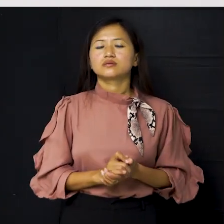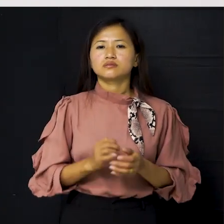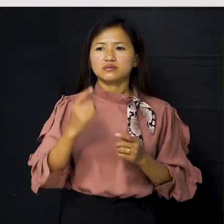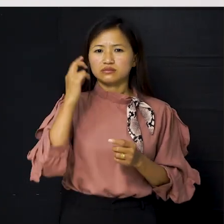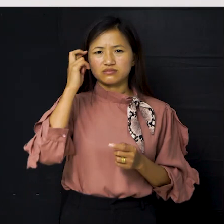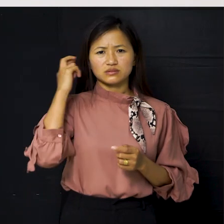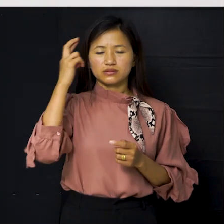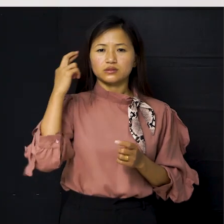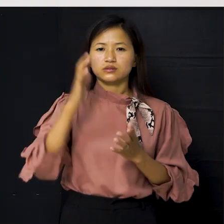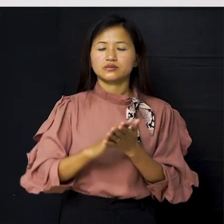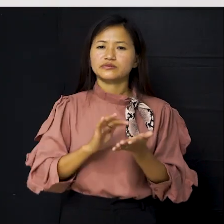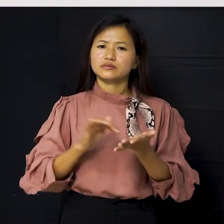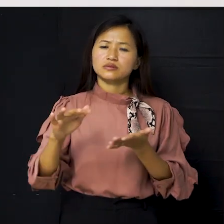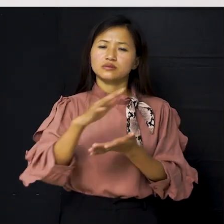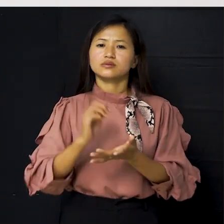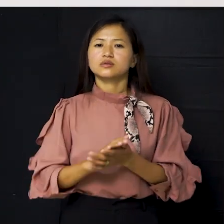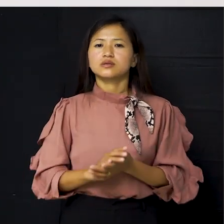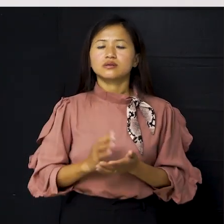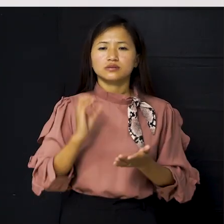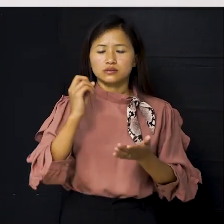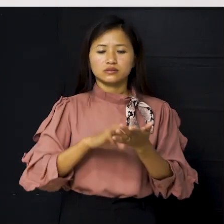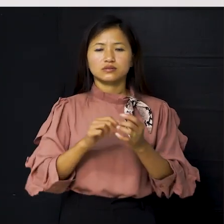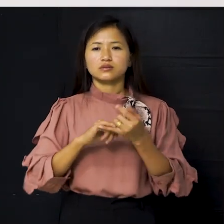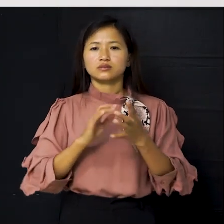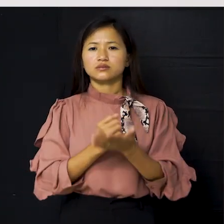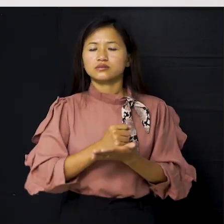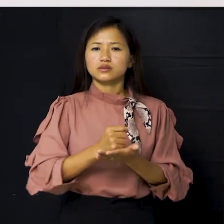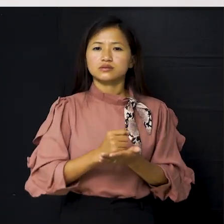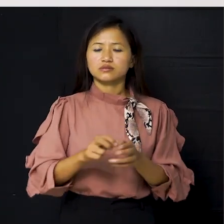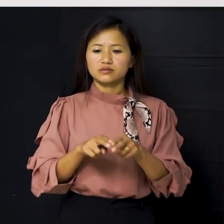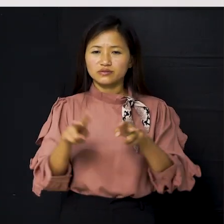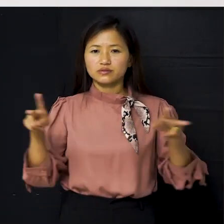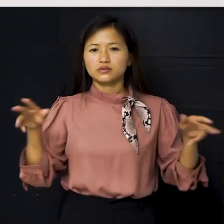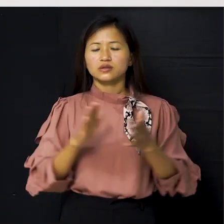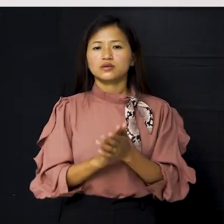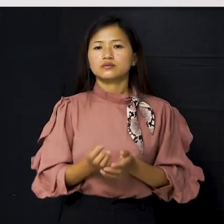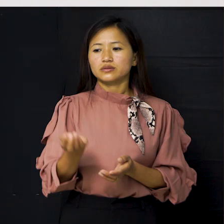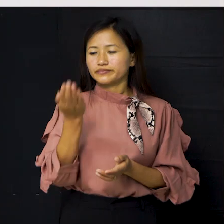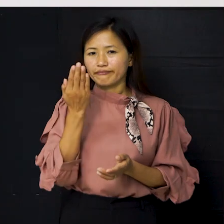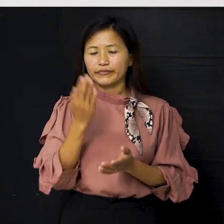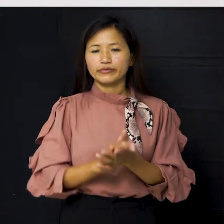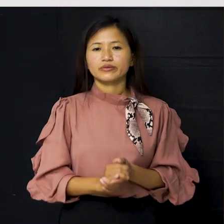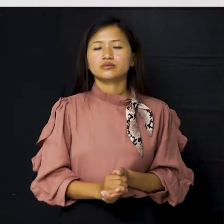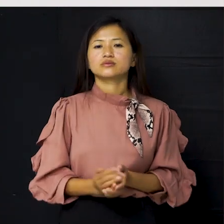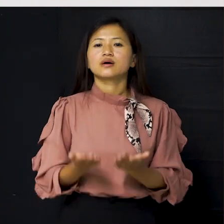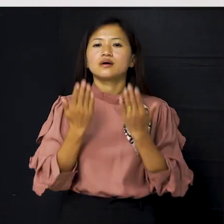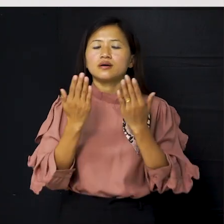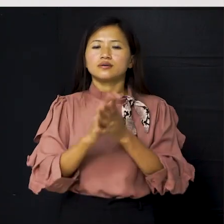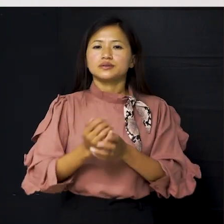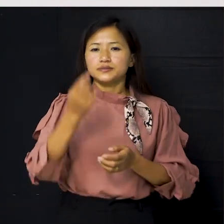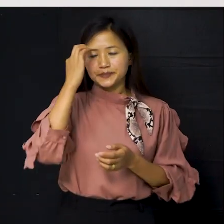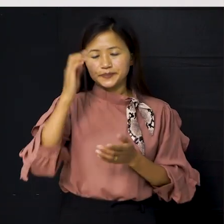suspicious nature, maybe because he was constantly trying to differentiate between the Hindus and the Muslims, and that is the reason